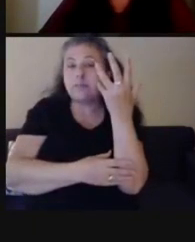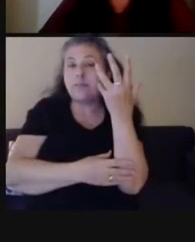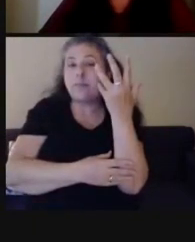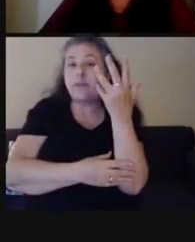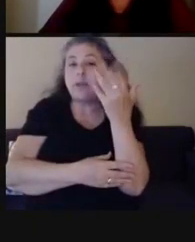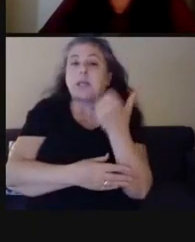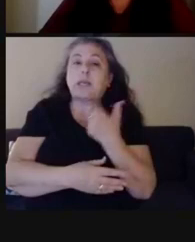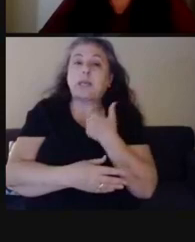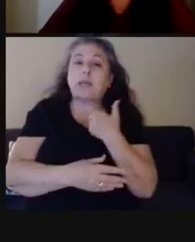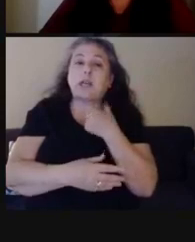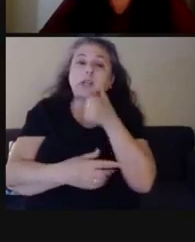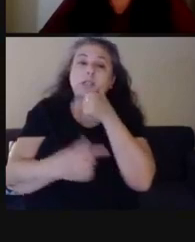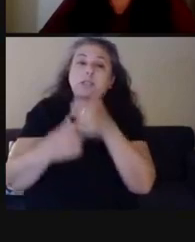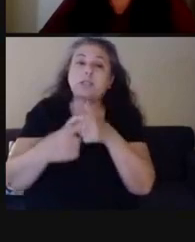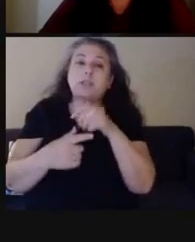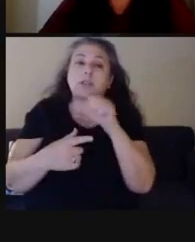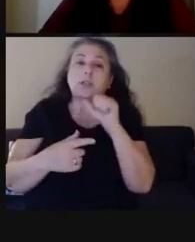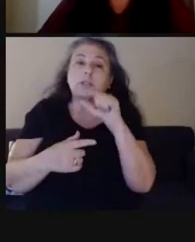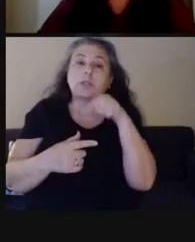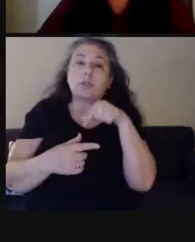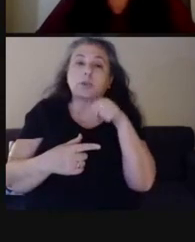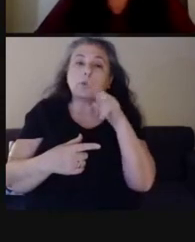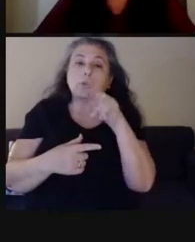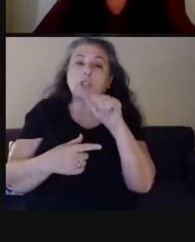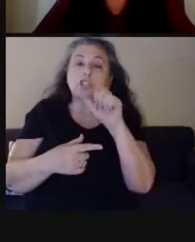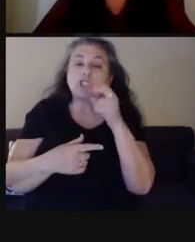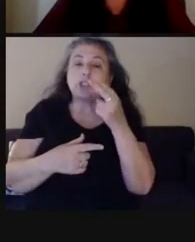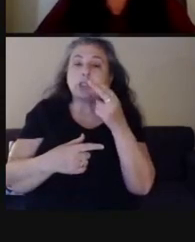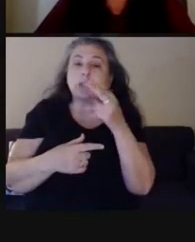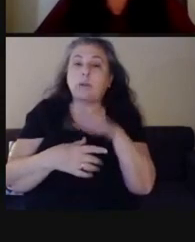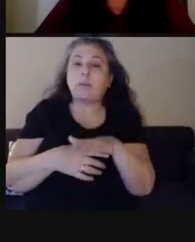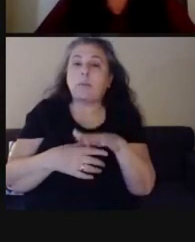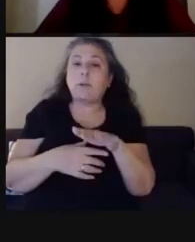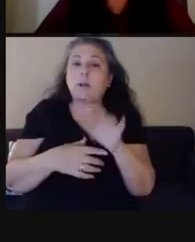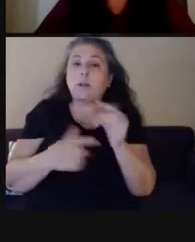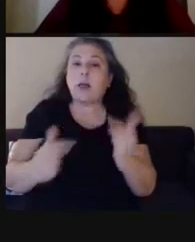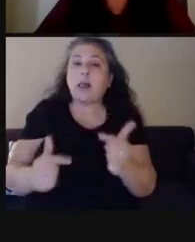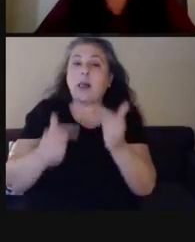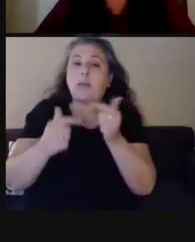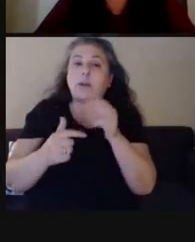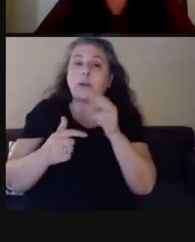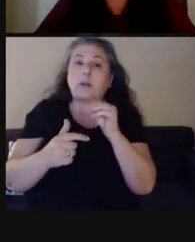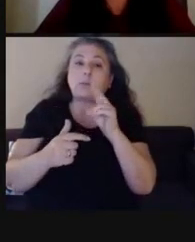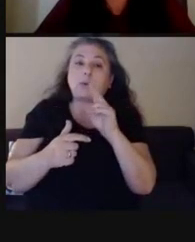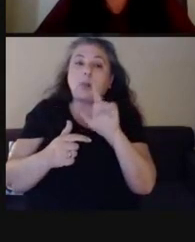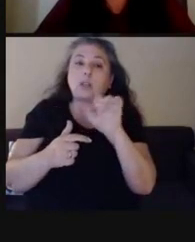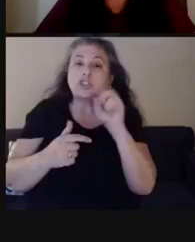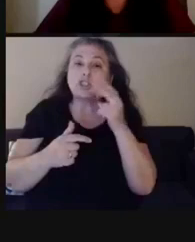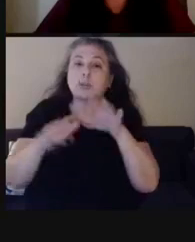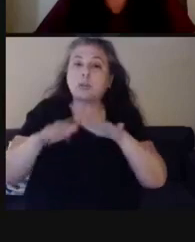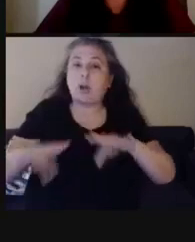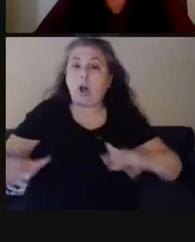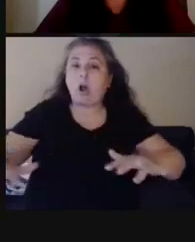younger sister squash there on the bottom, which acts as a living mulch to maintain the moisture,